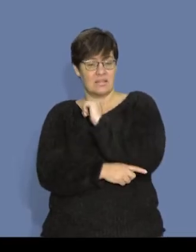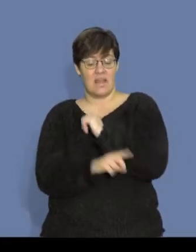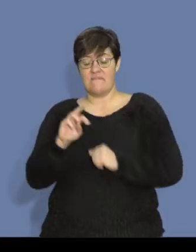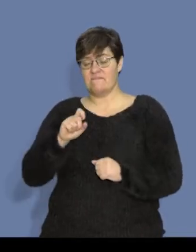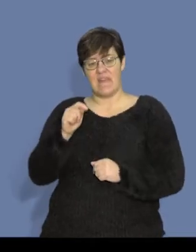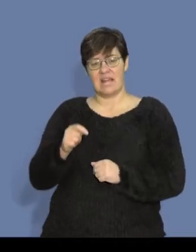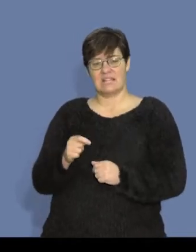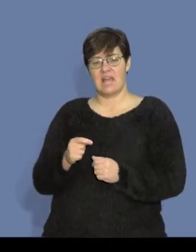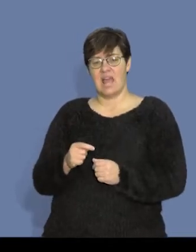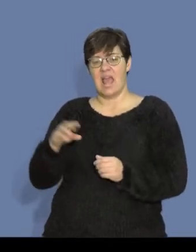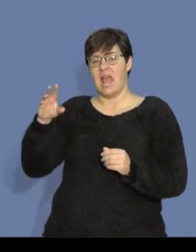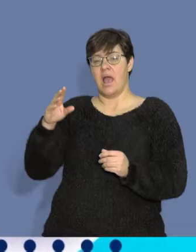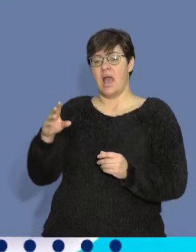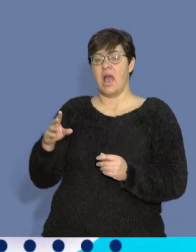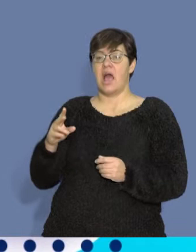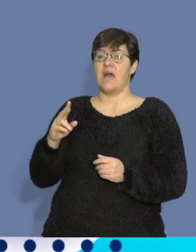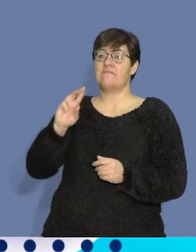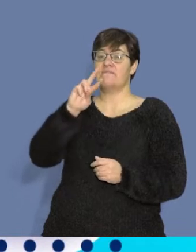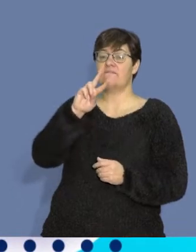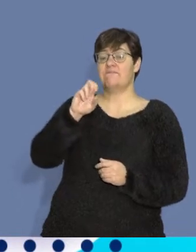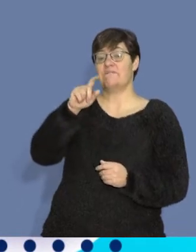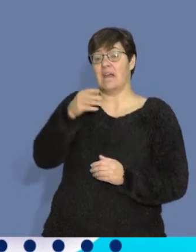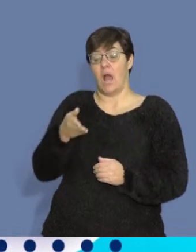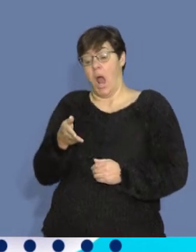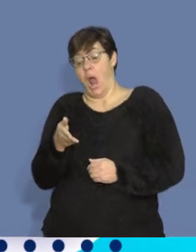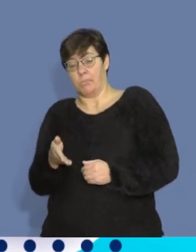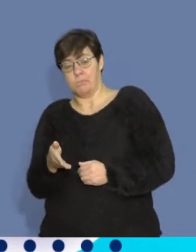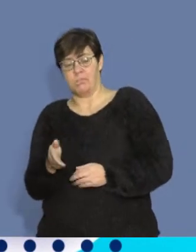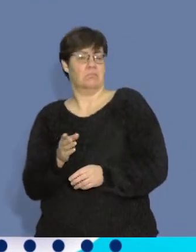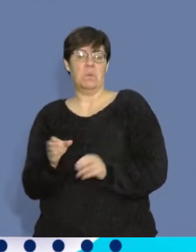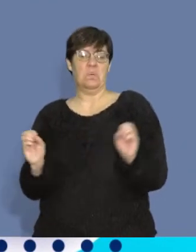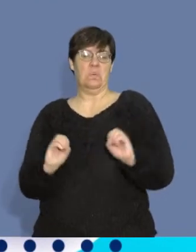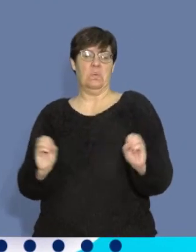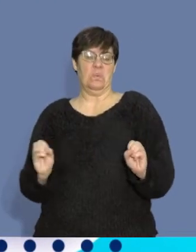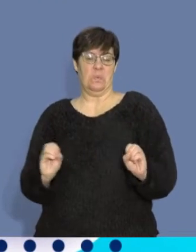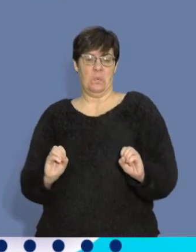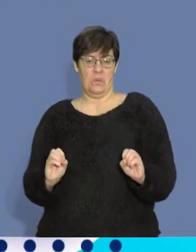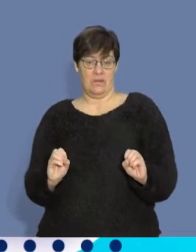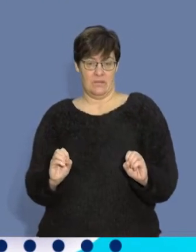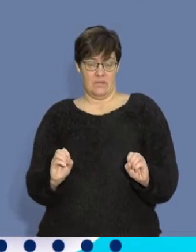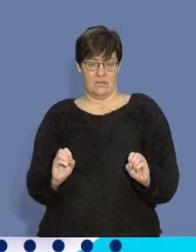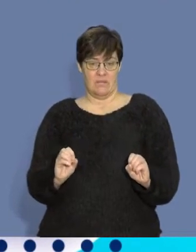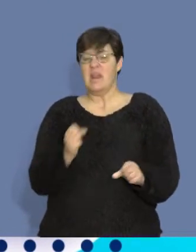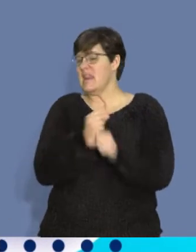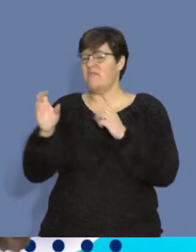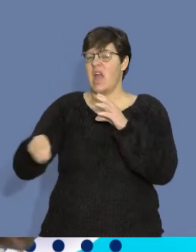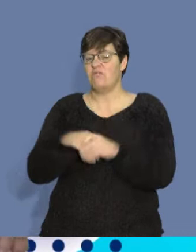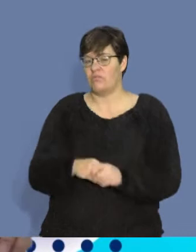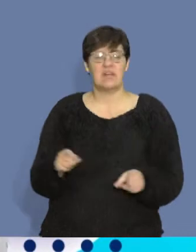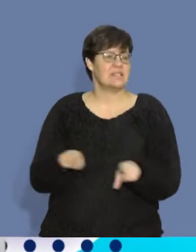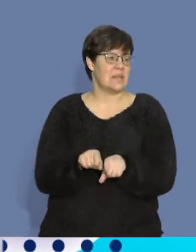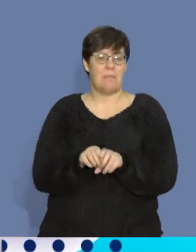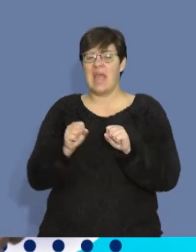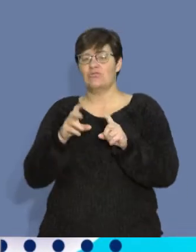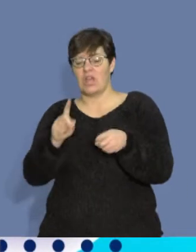items are those items that will never ever have VAT attached to them, right? Examples of those would